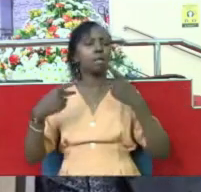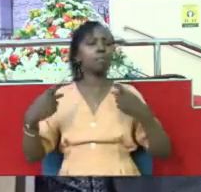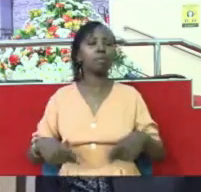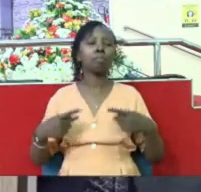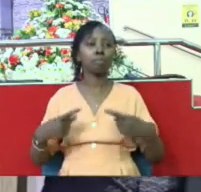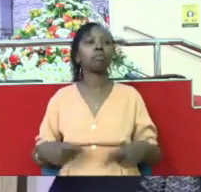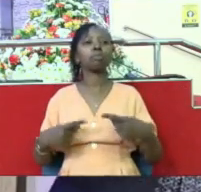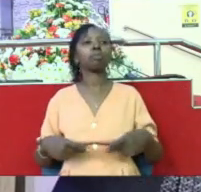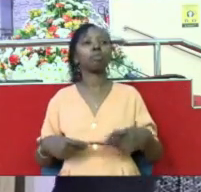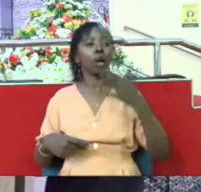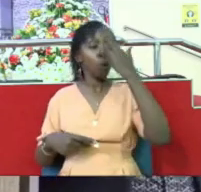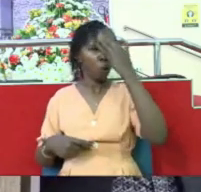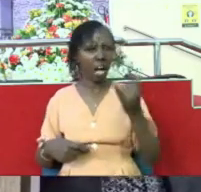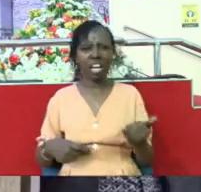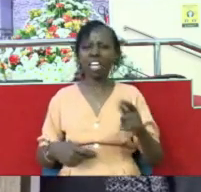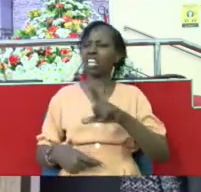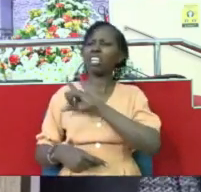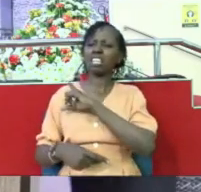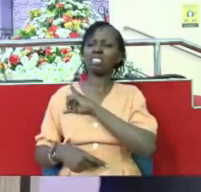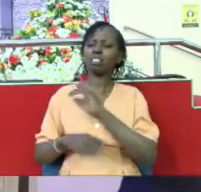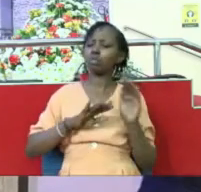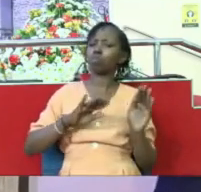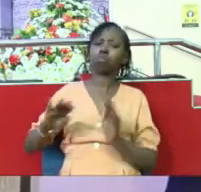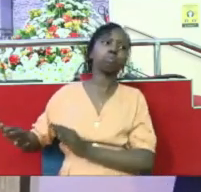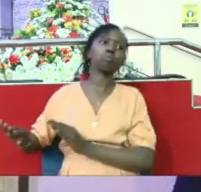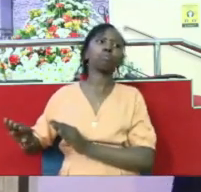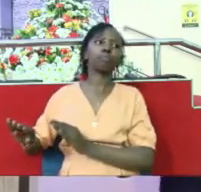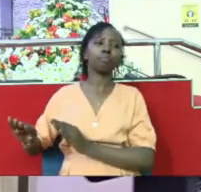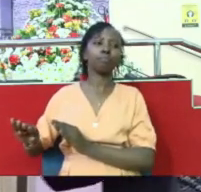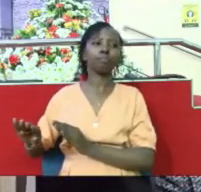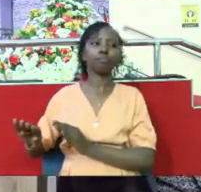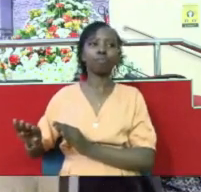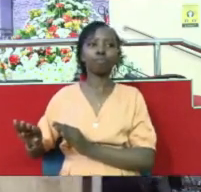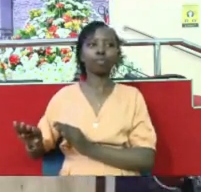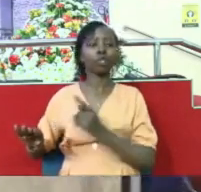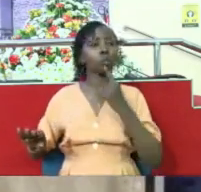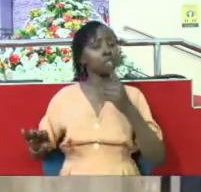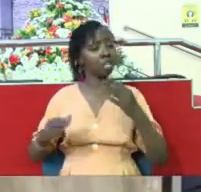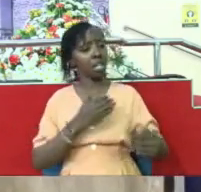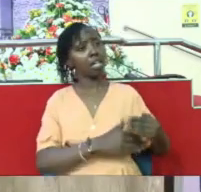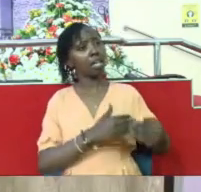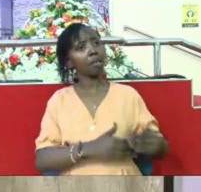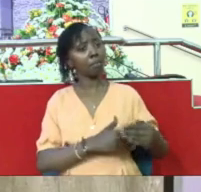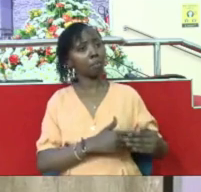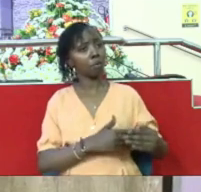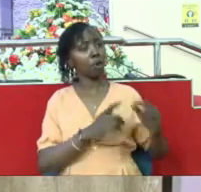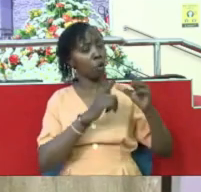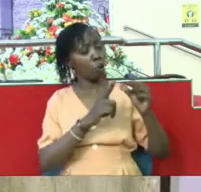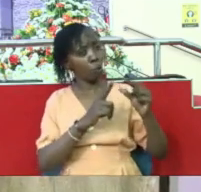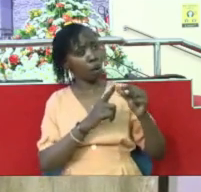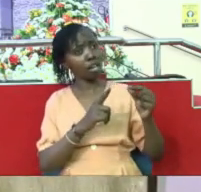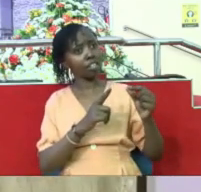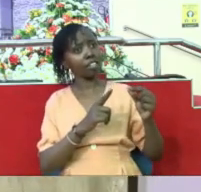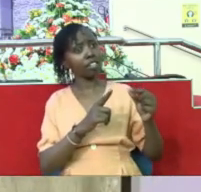on that Wednesday. Kwa sababu uvivu niliwacha. Because I stopped laziness. Mwambie jirani yako tu. Hilo neno lilikuwa la bishop, lakini